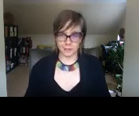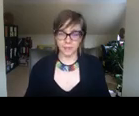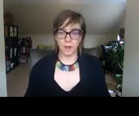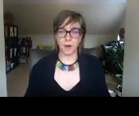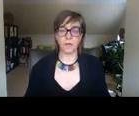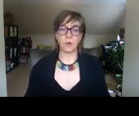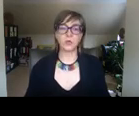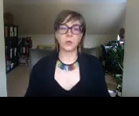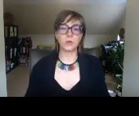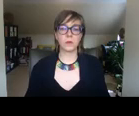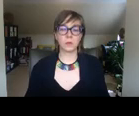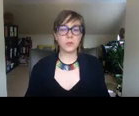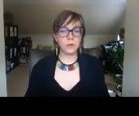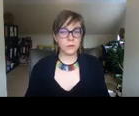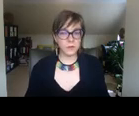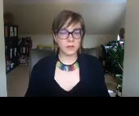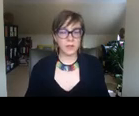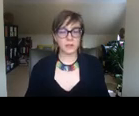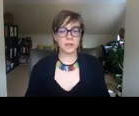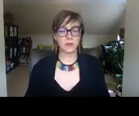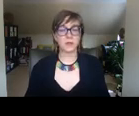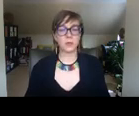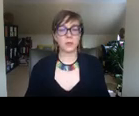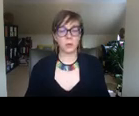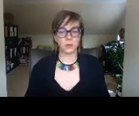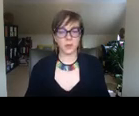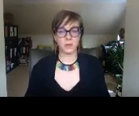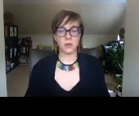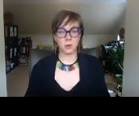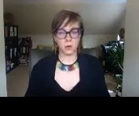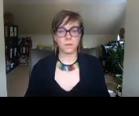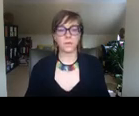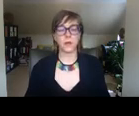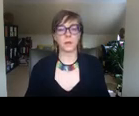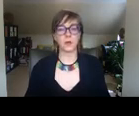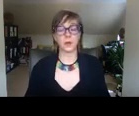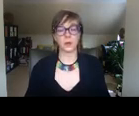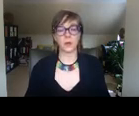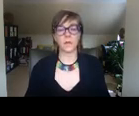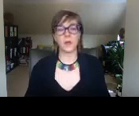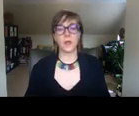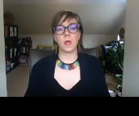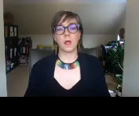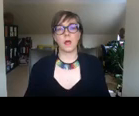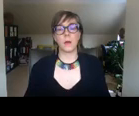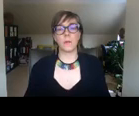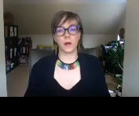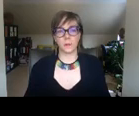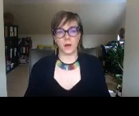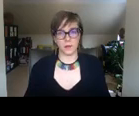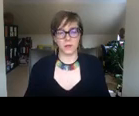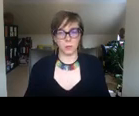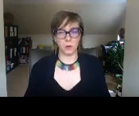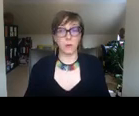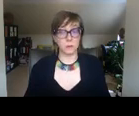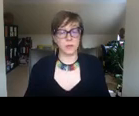didn't. Those were the facilities, and this comes from reports out of New York, particularly, but